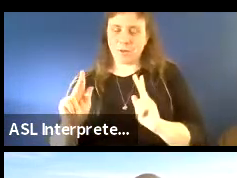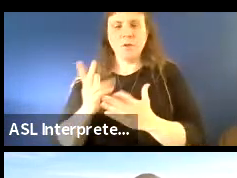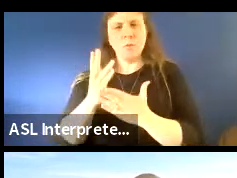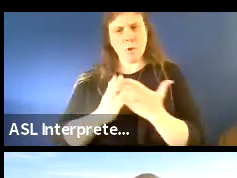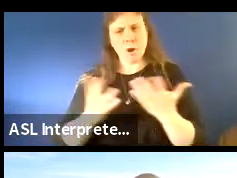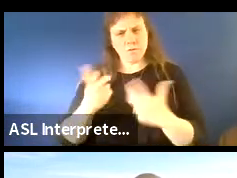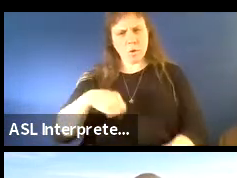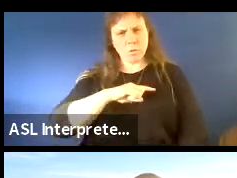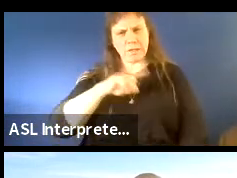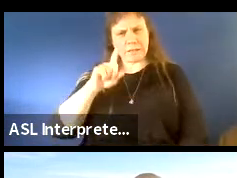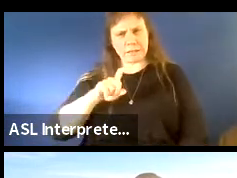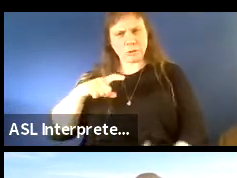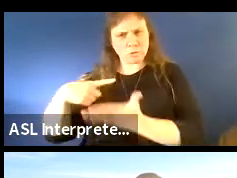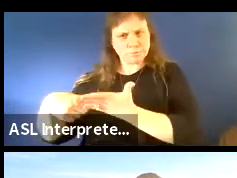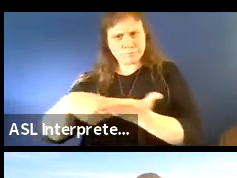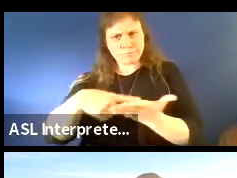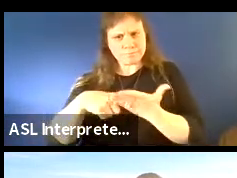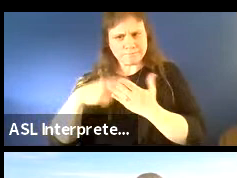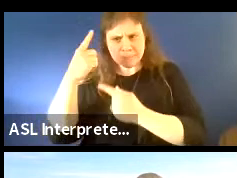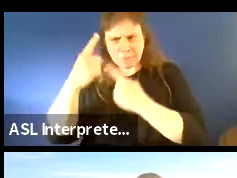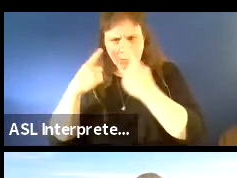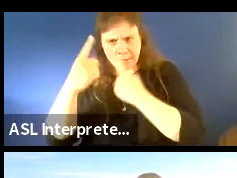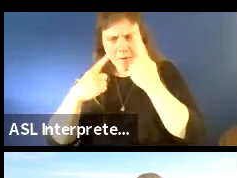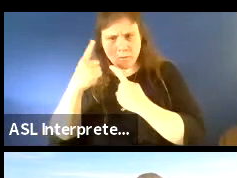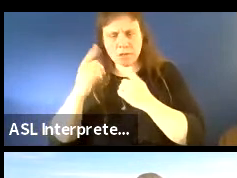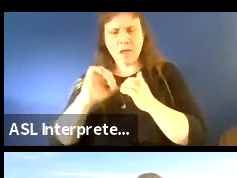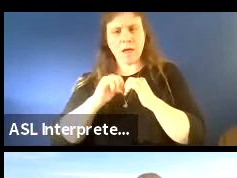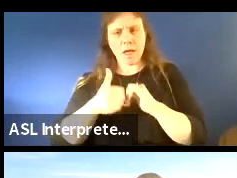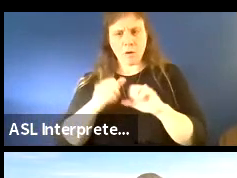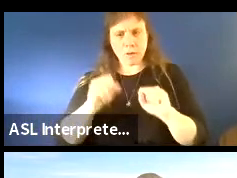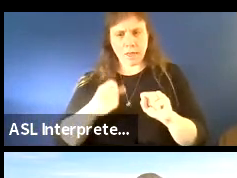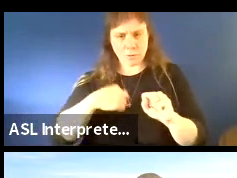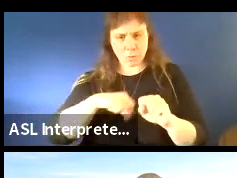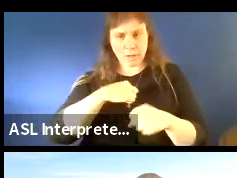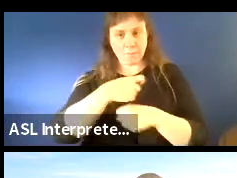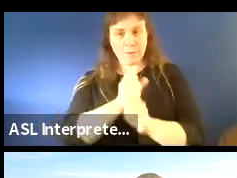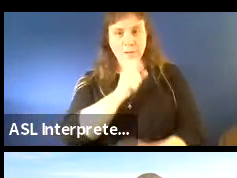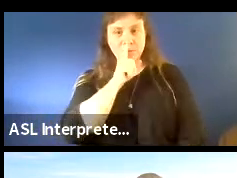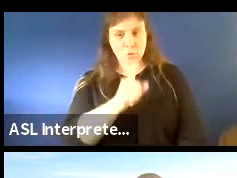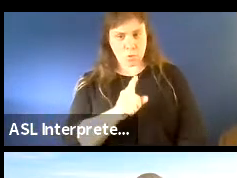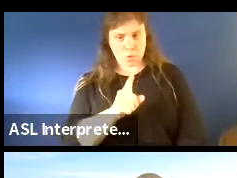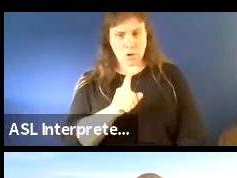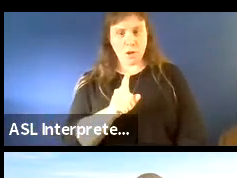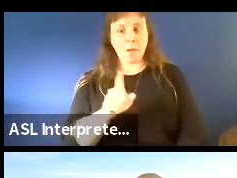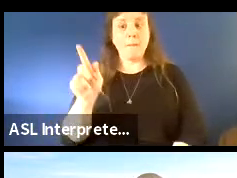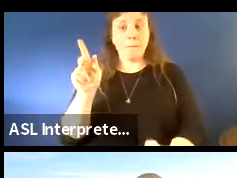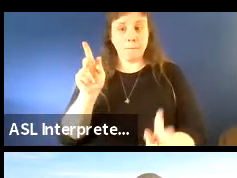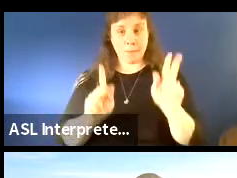is how are we going to make sure that